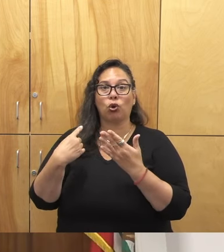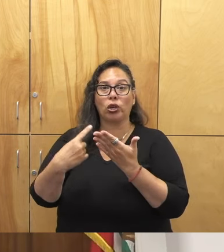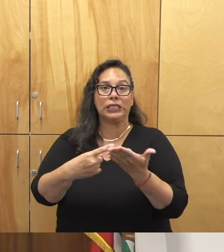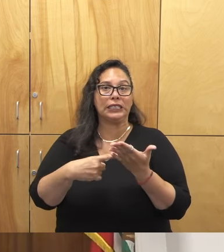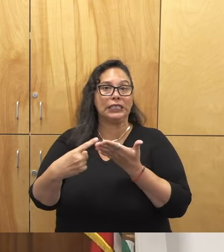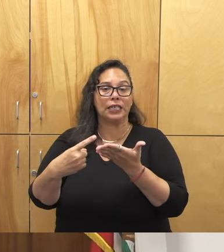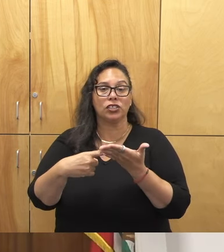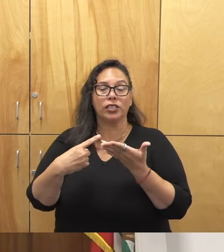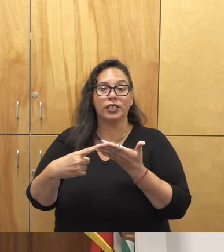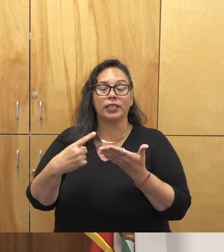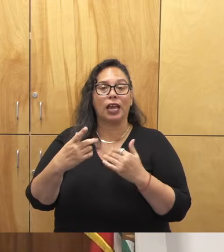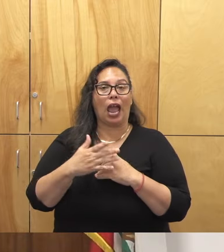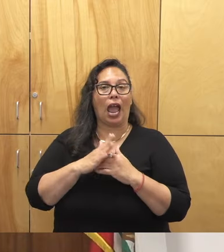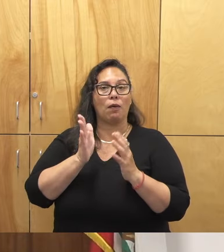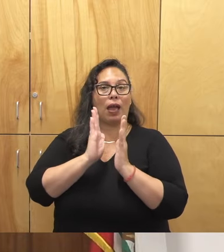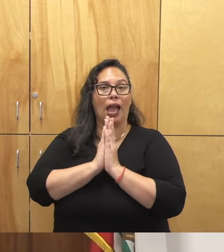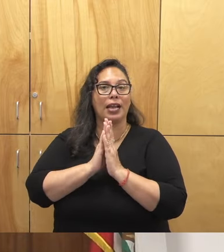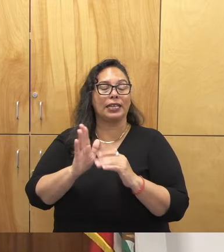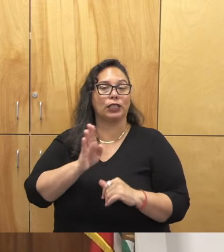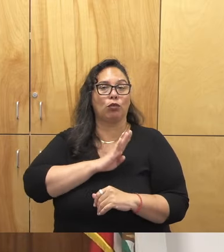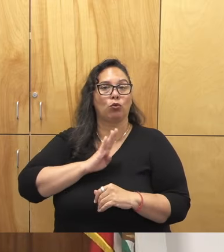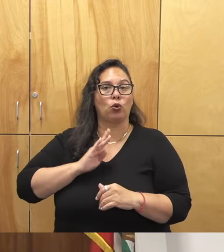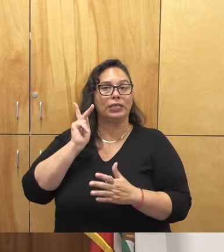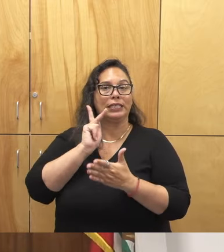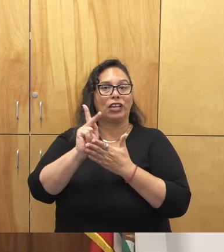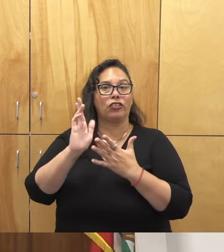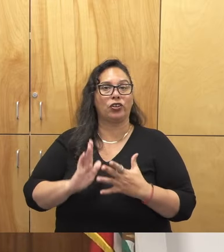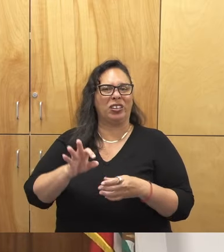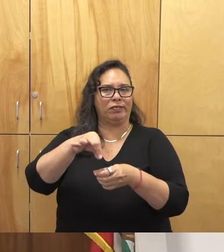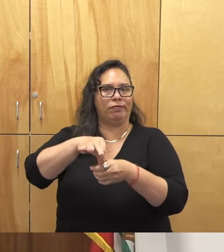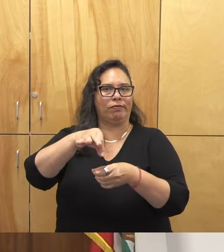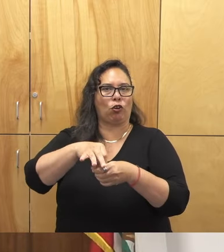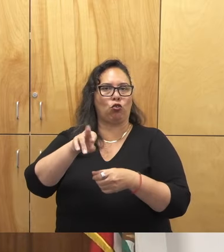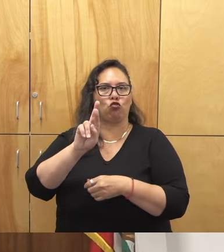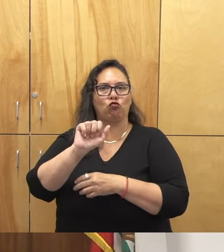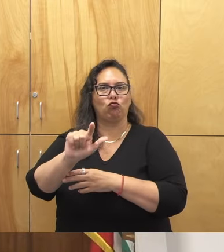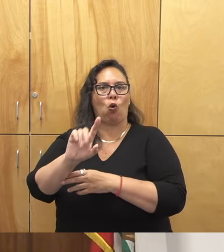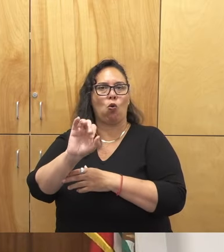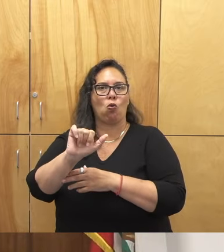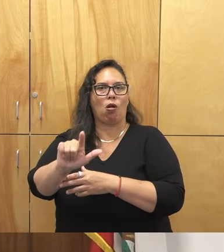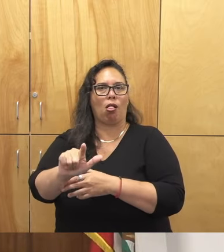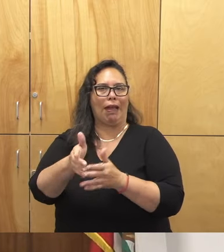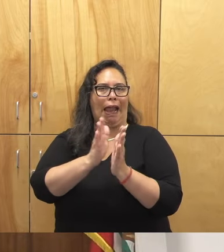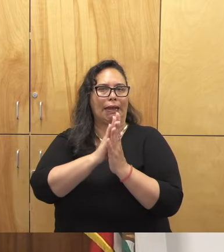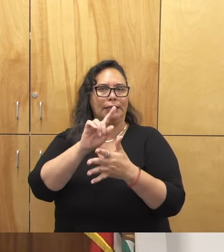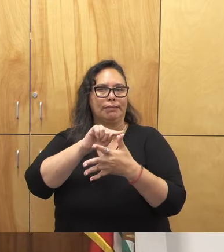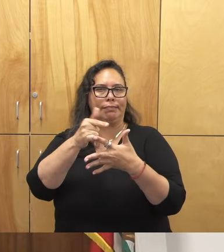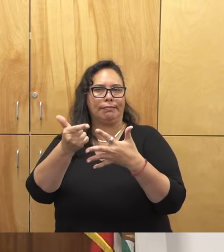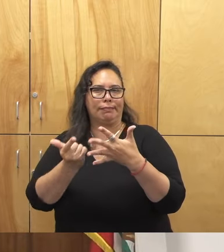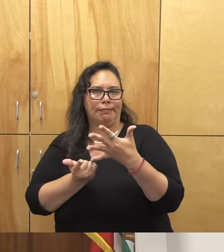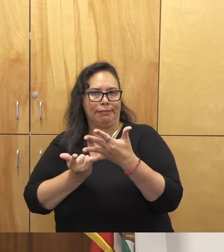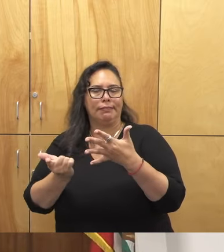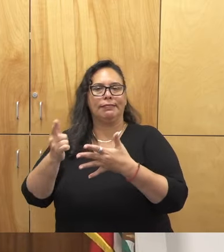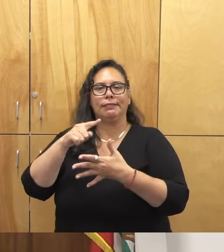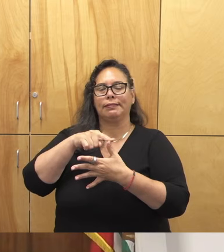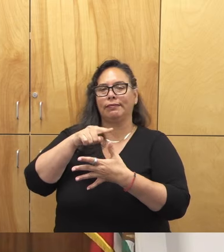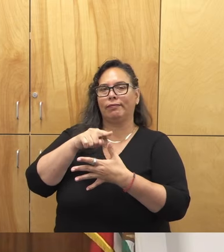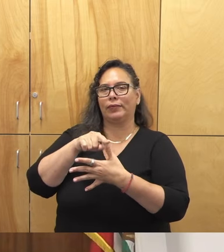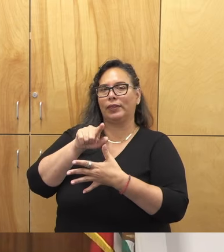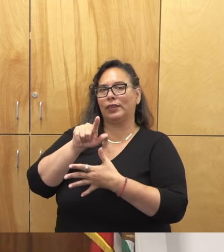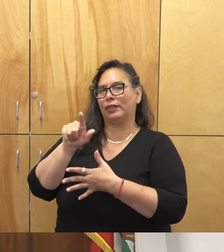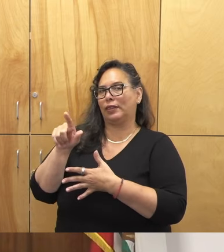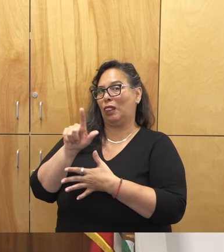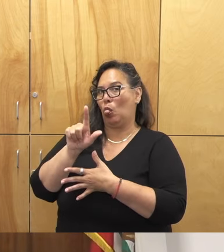discussion, I will ask our board secretary to take a roll call vote. Thank you. Member